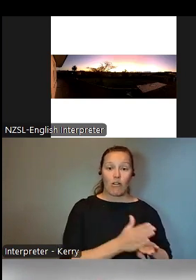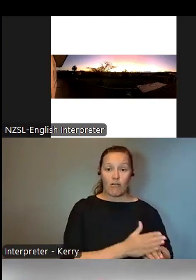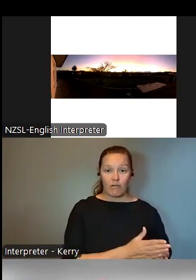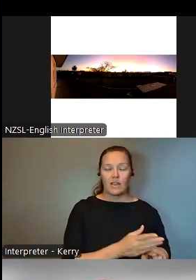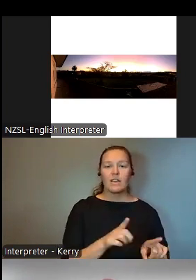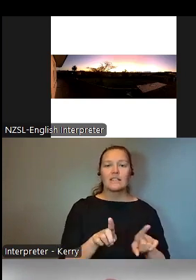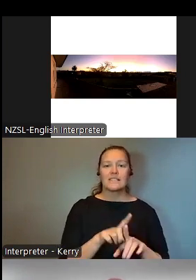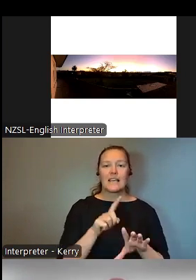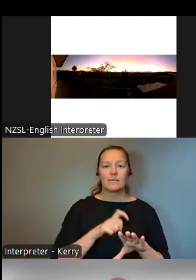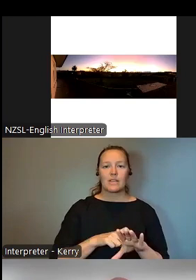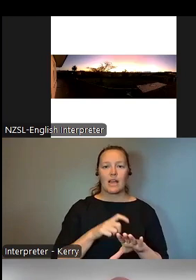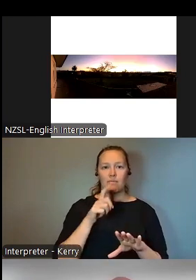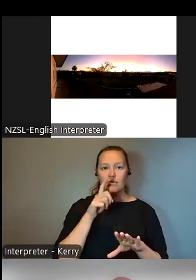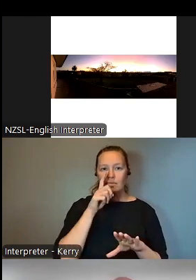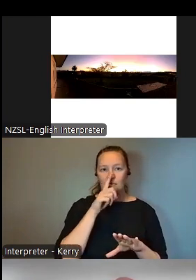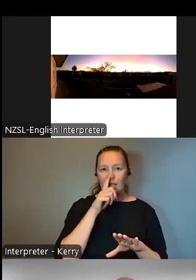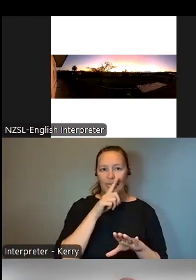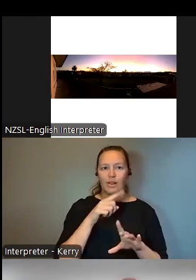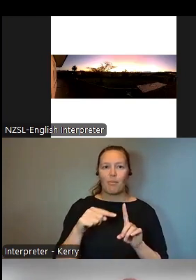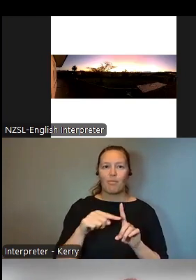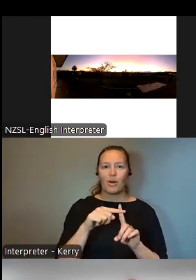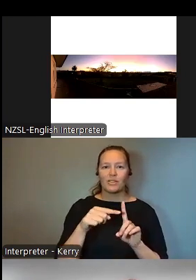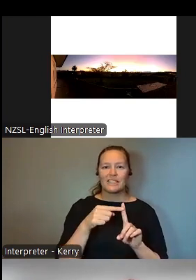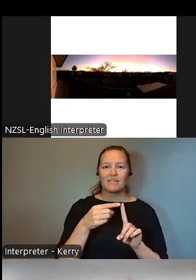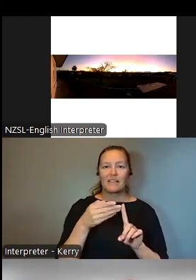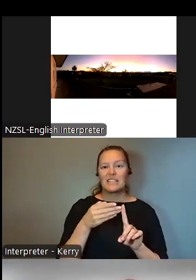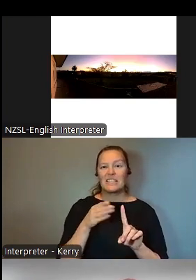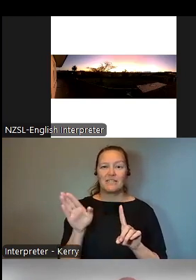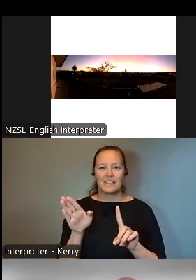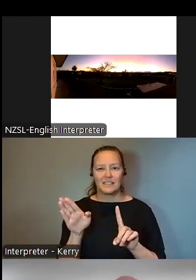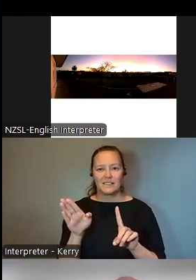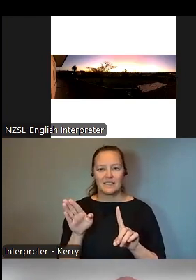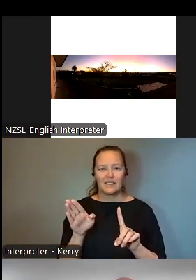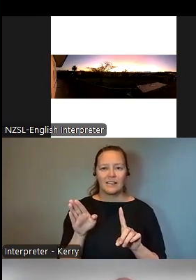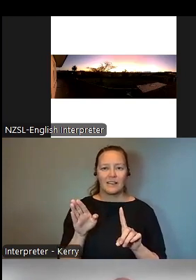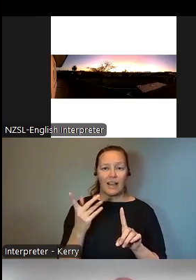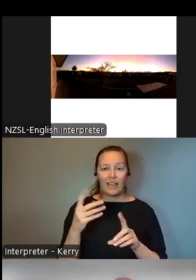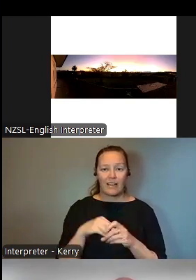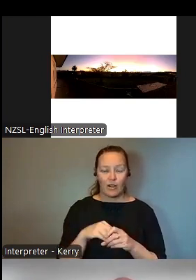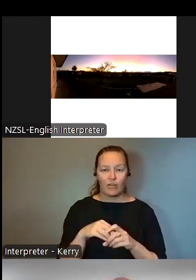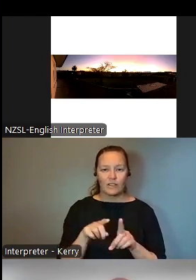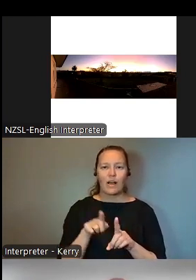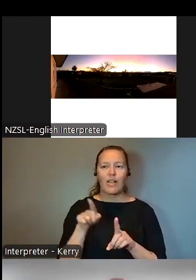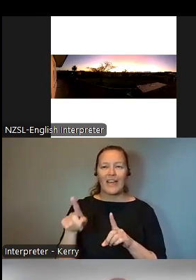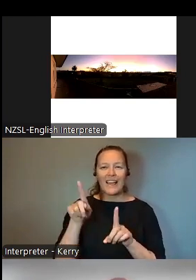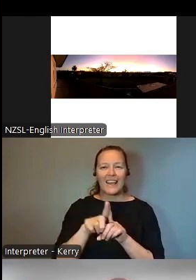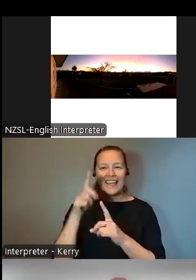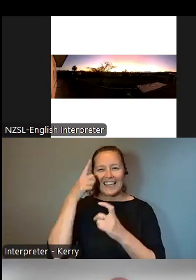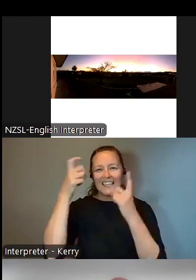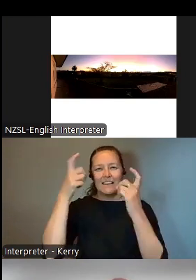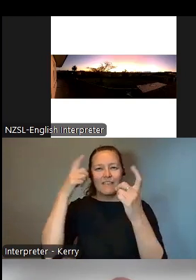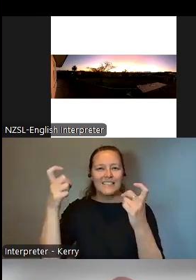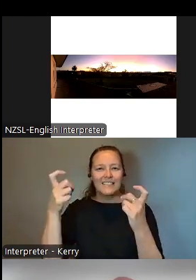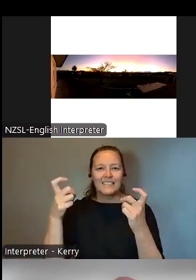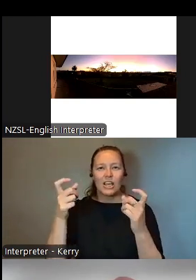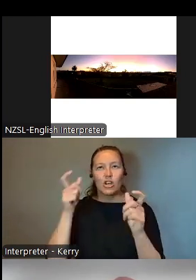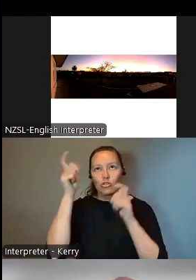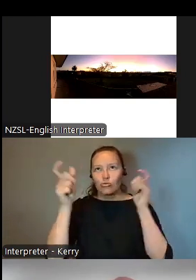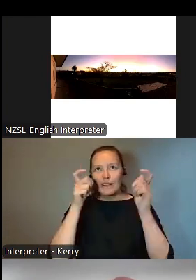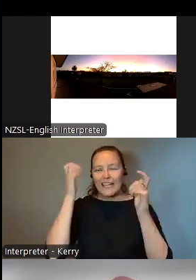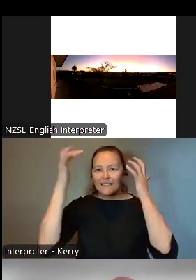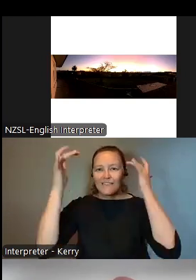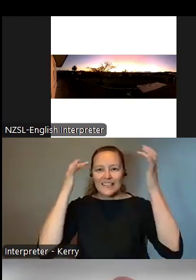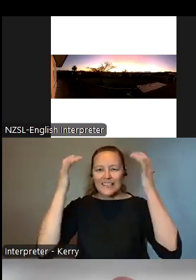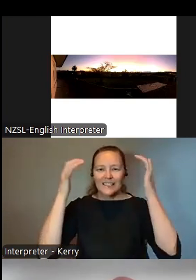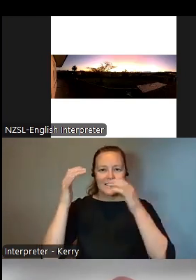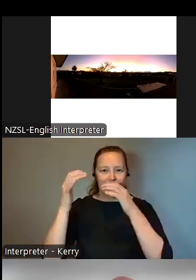in the literature that are referred to as positive deviants. They're your innovators and your out-of-the-box thinkers. In